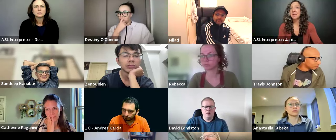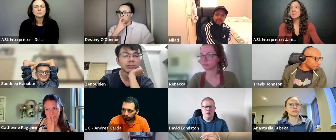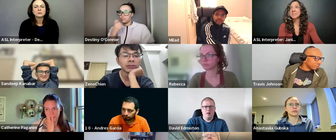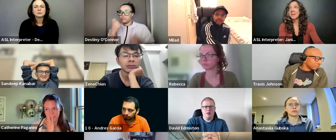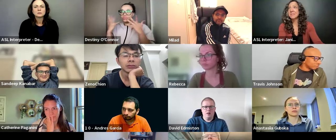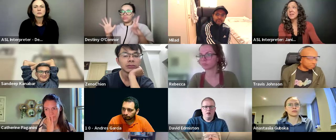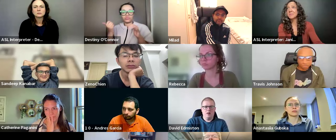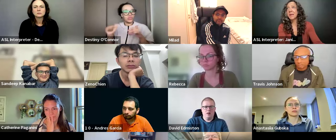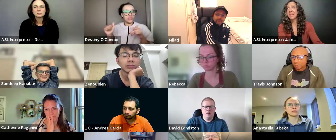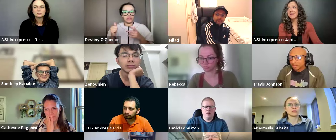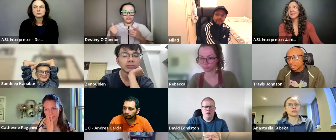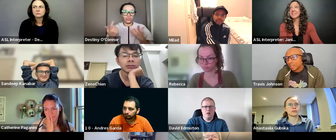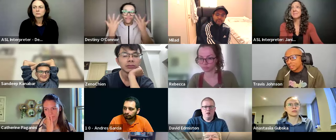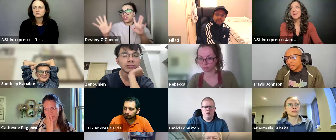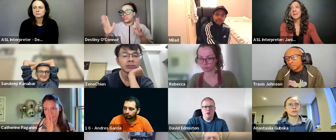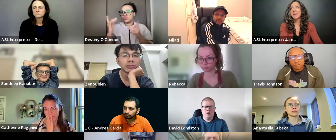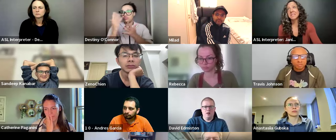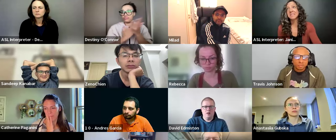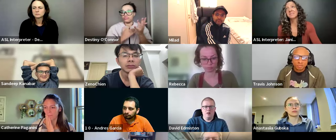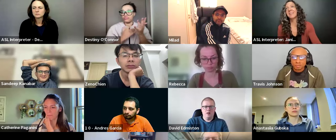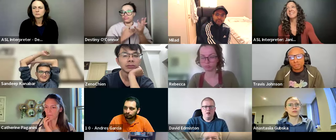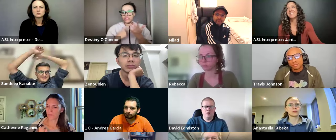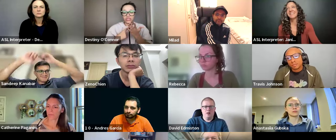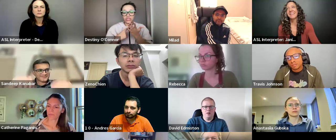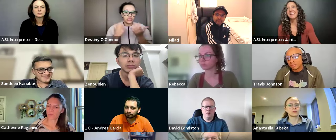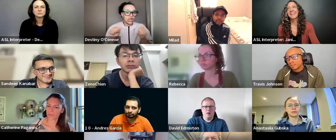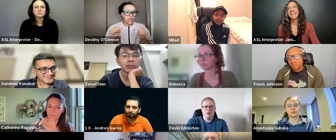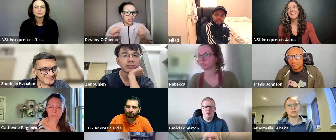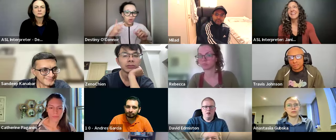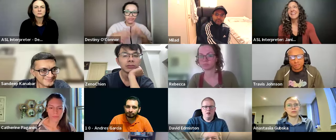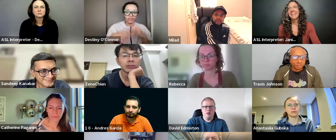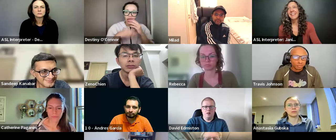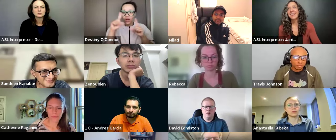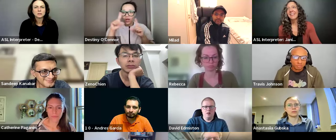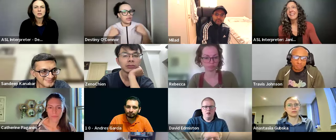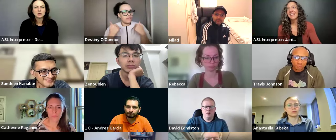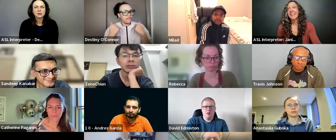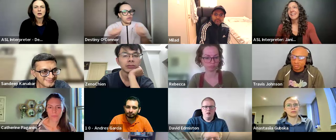Rob saying we have 9 minutes left, time check, and 8 minutes.